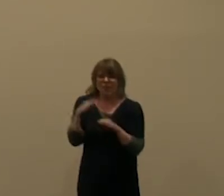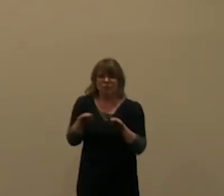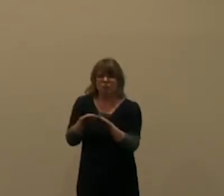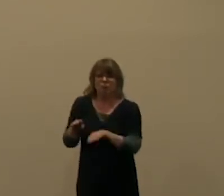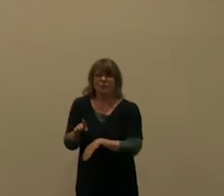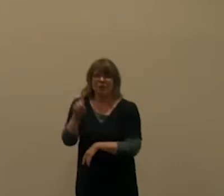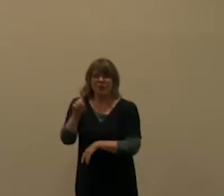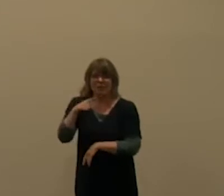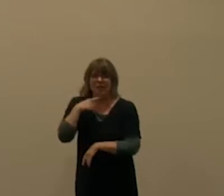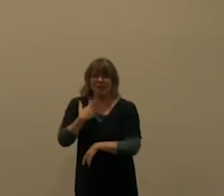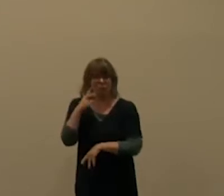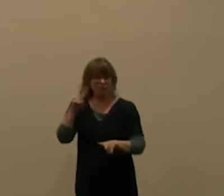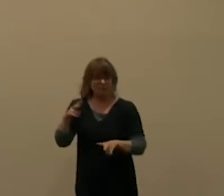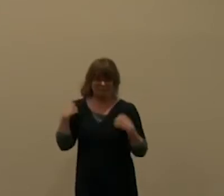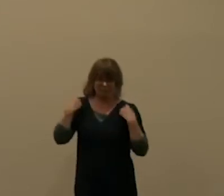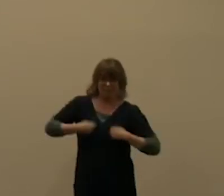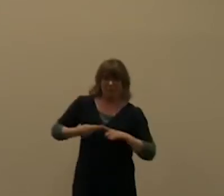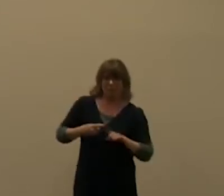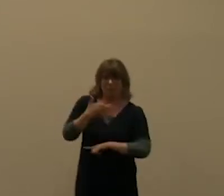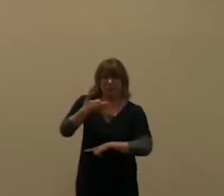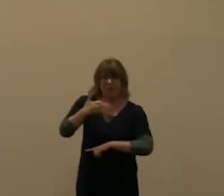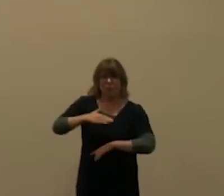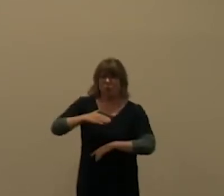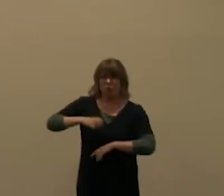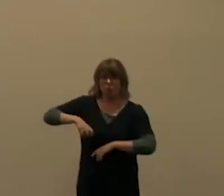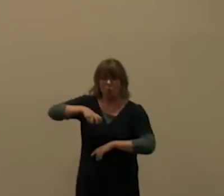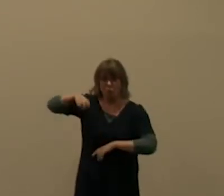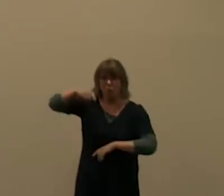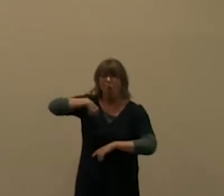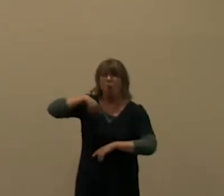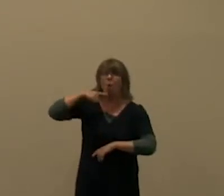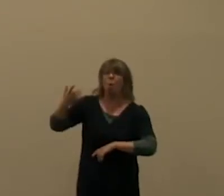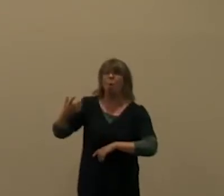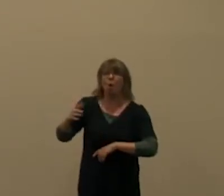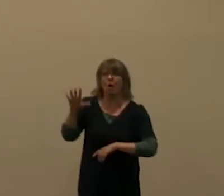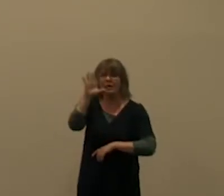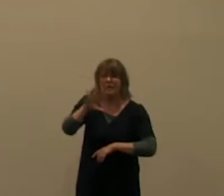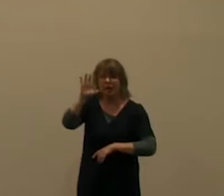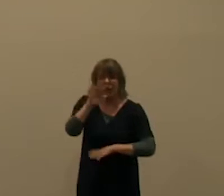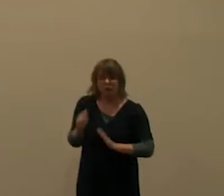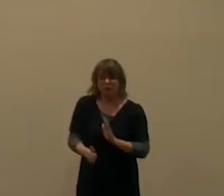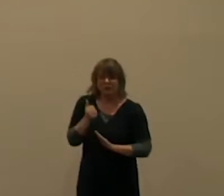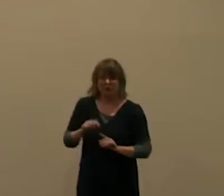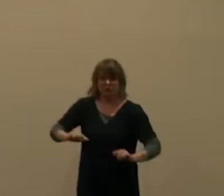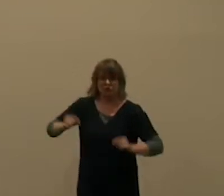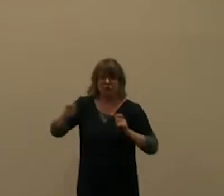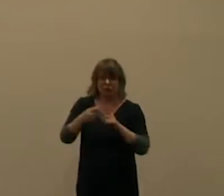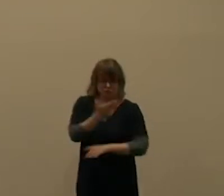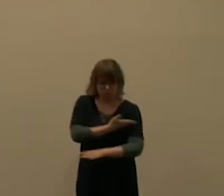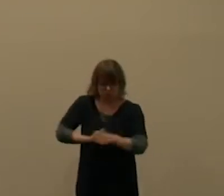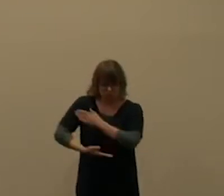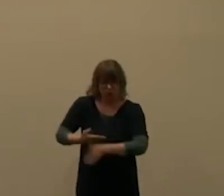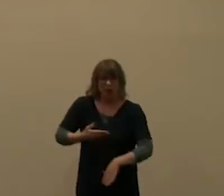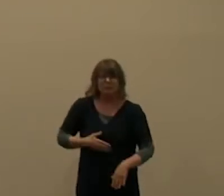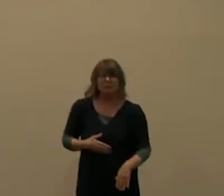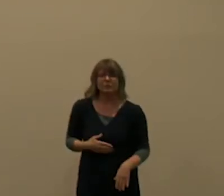nice backpacks if you've been up to the 9th floor, signed up for that Cloud Skill Challenge, get a nice shirt. I saw those blue